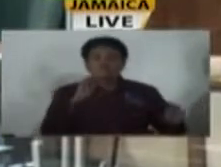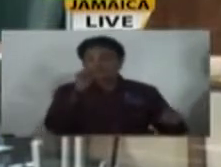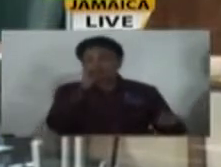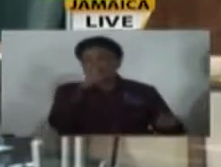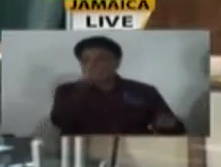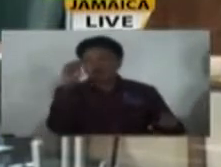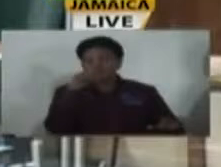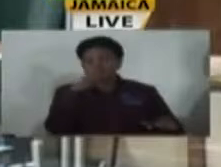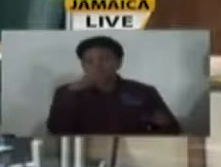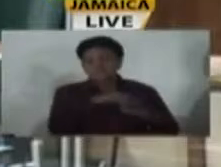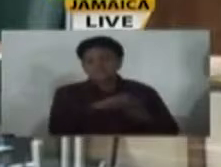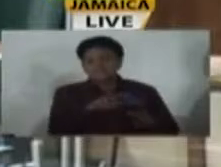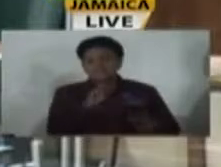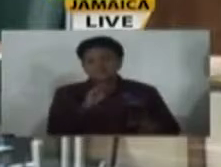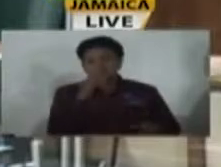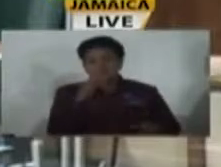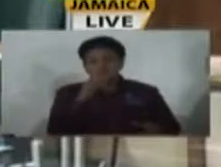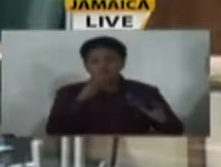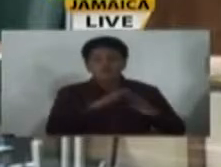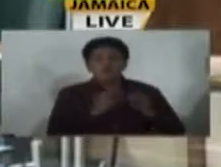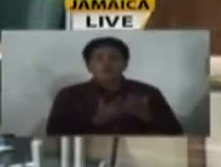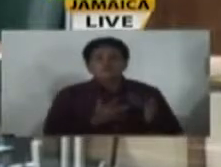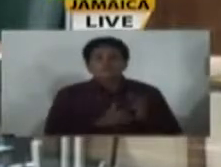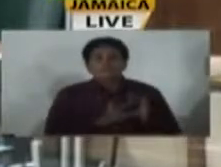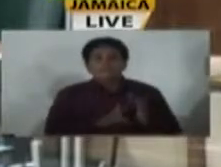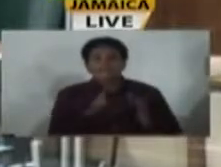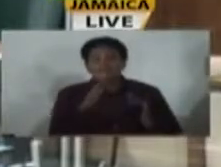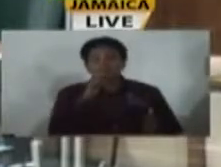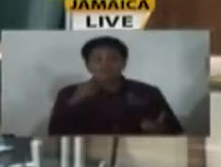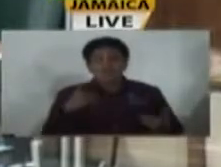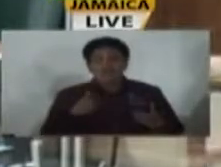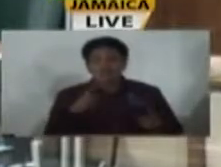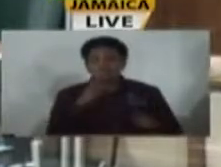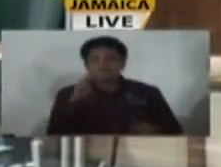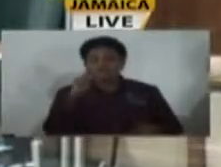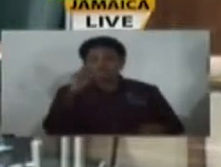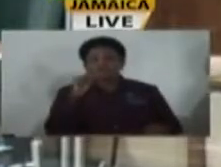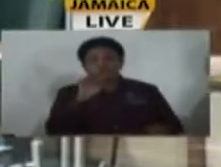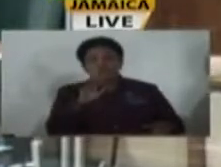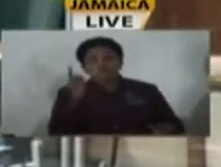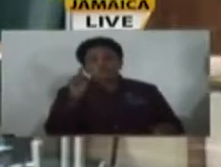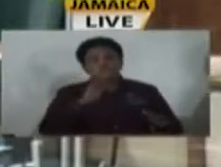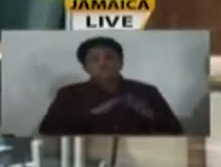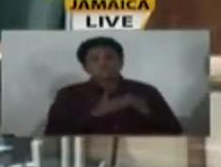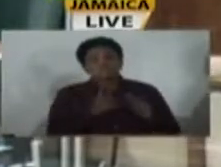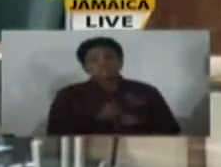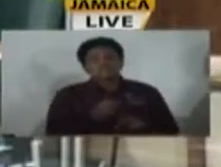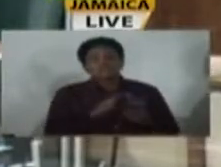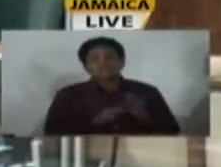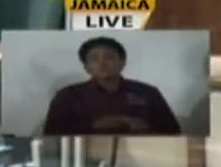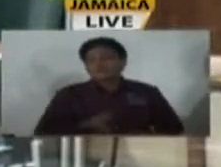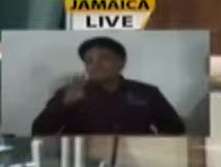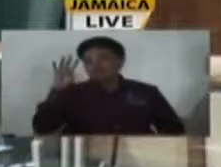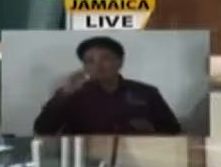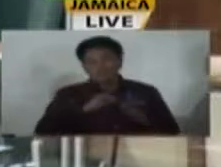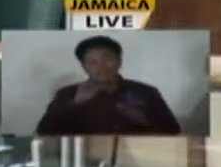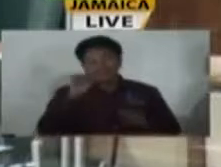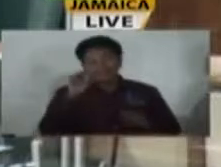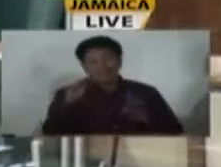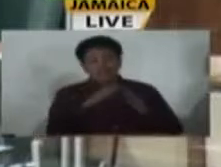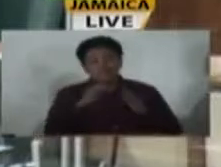in. In 2019, the World Bank had a ranking where Jamaica was ranked number 4 in Latin America